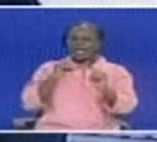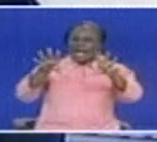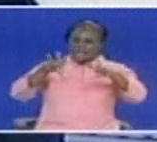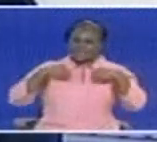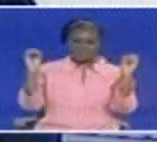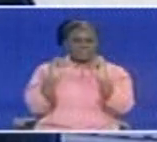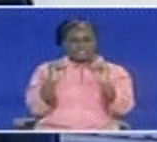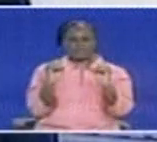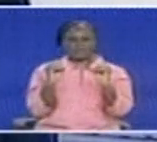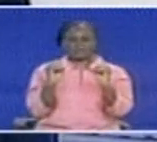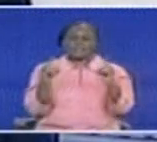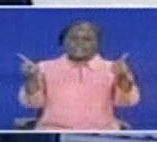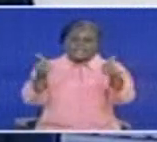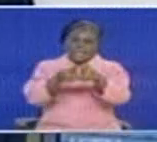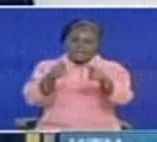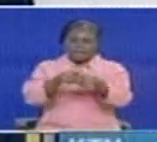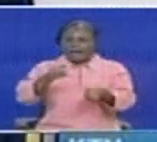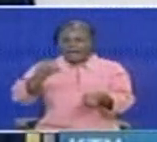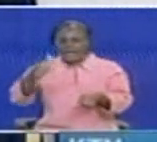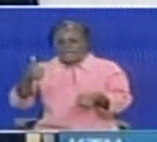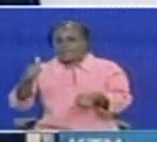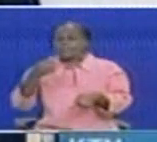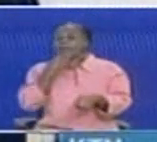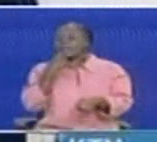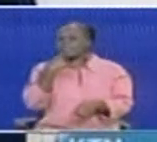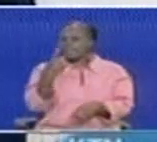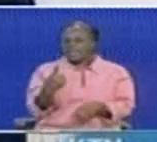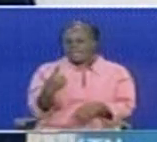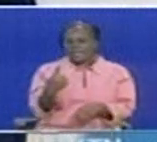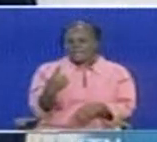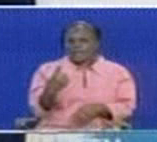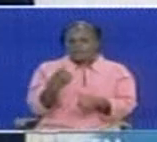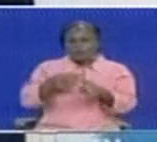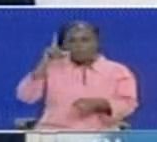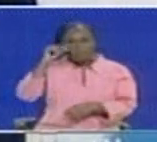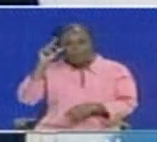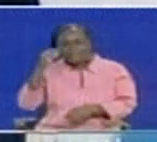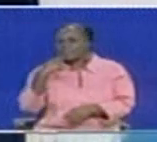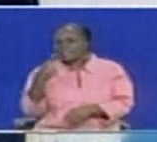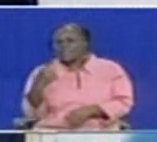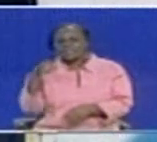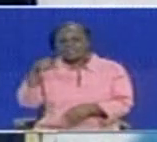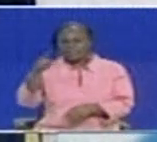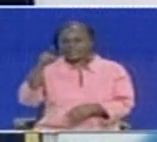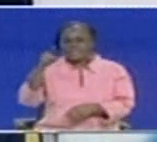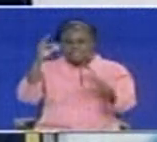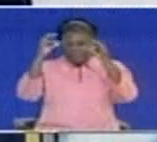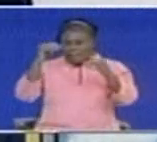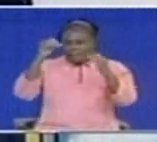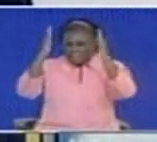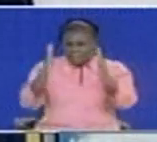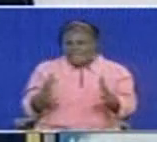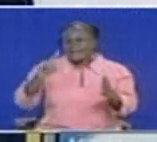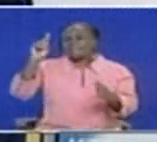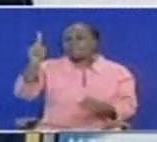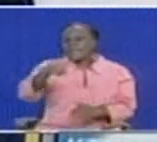modern Kenya. Right. An agreement there from Edward Athumba from Mombasa, who says she made a very big mistake